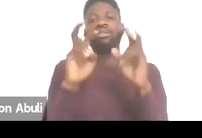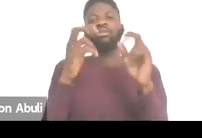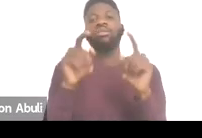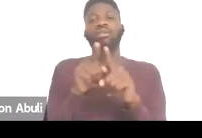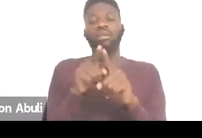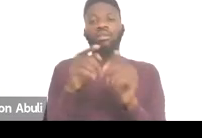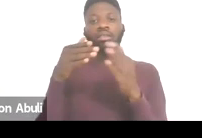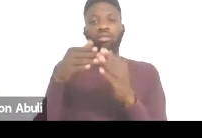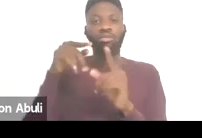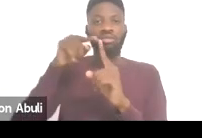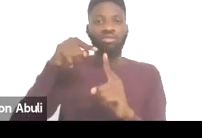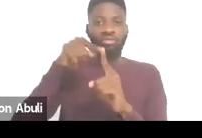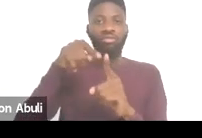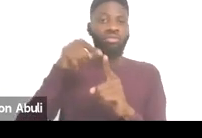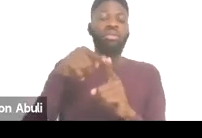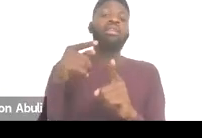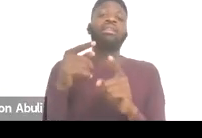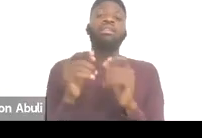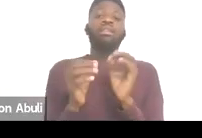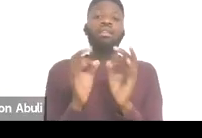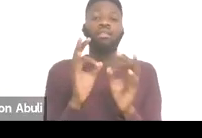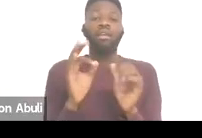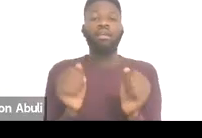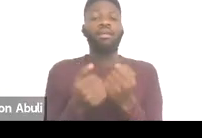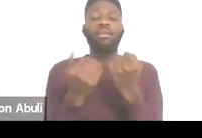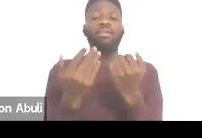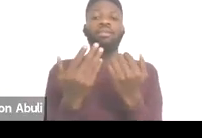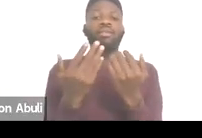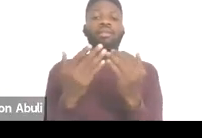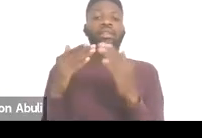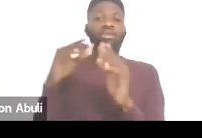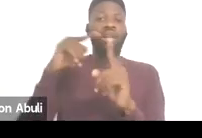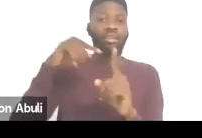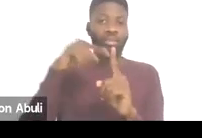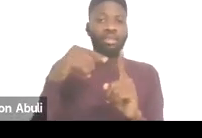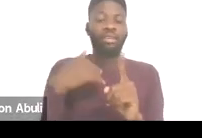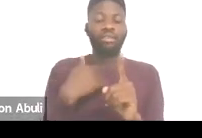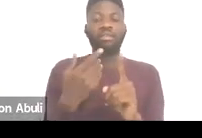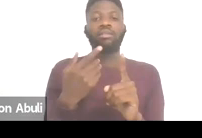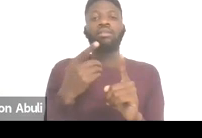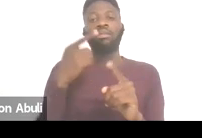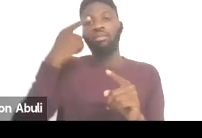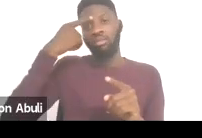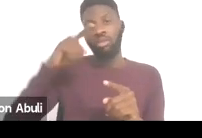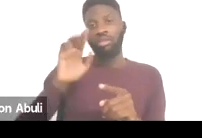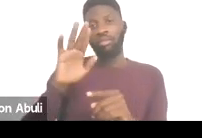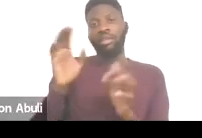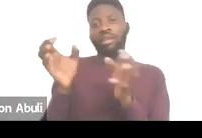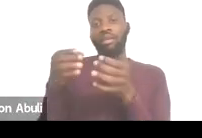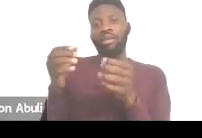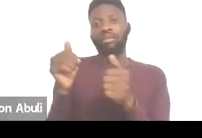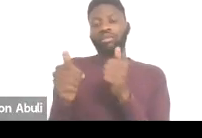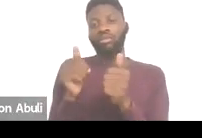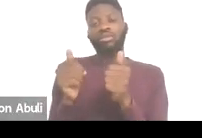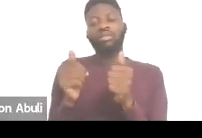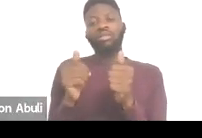in case you experience, you experience sexual harassment, what are the policies for that company? What are the laid down procedures for